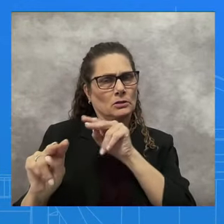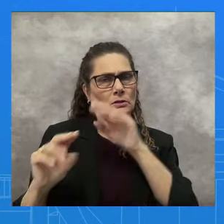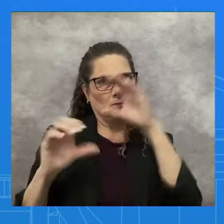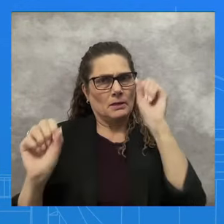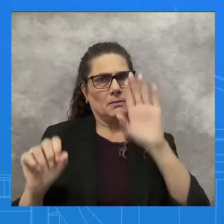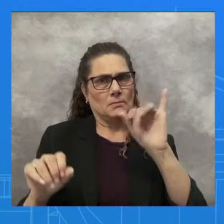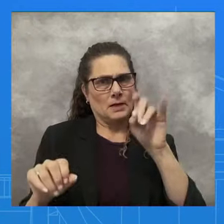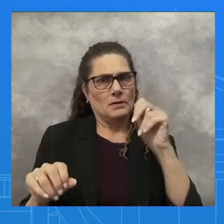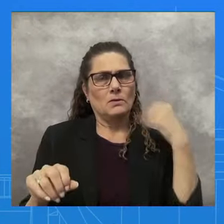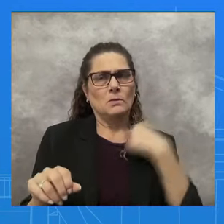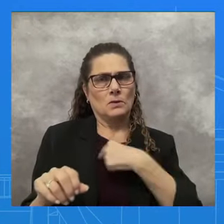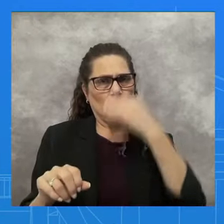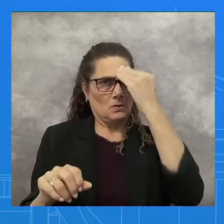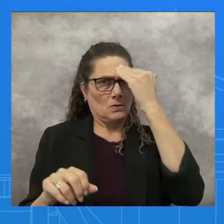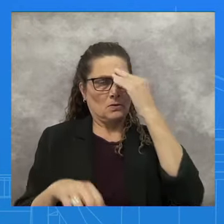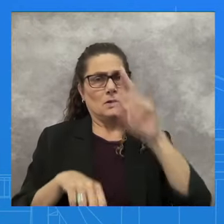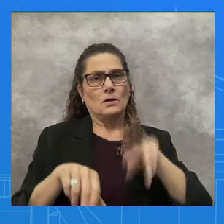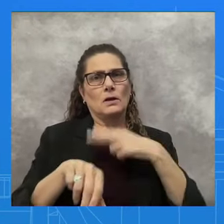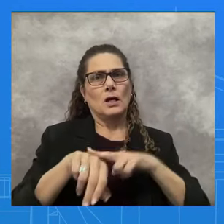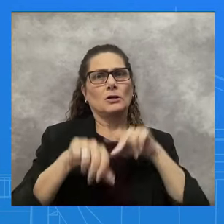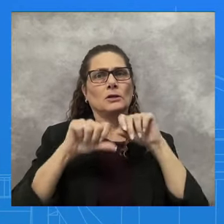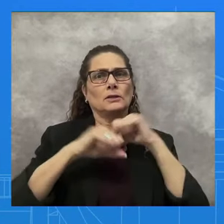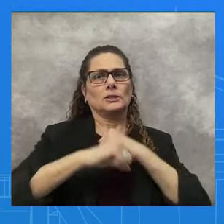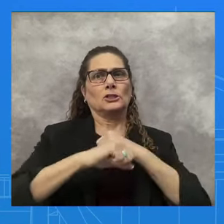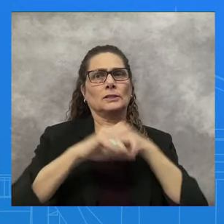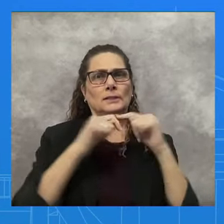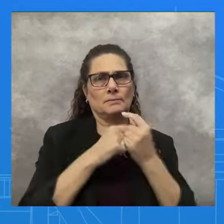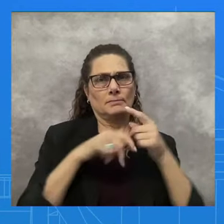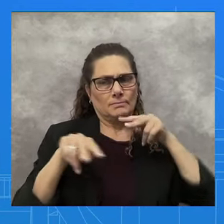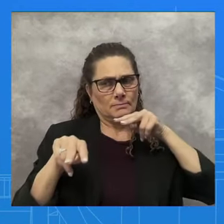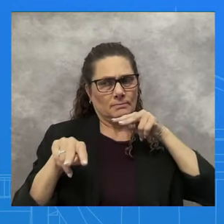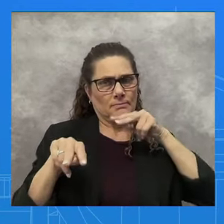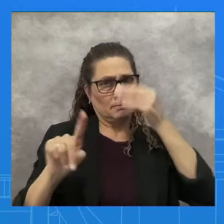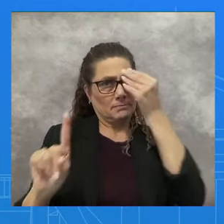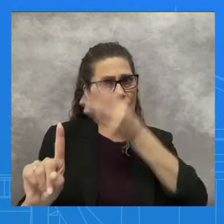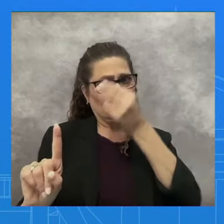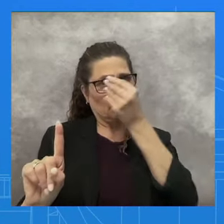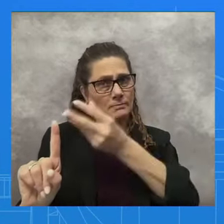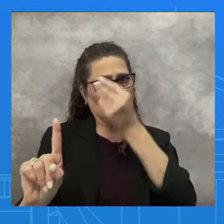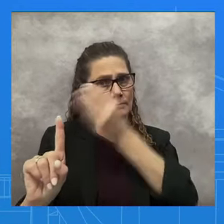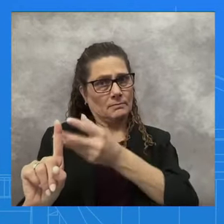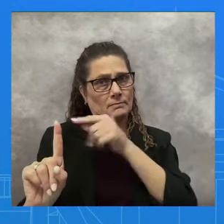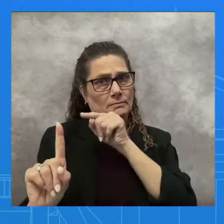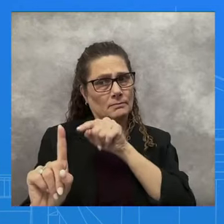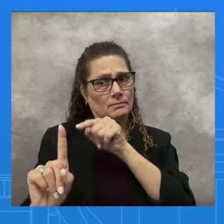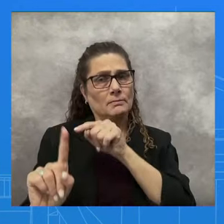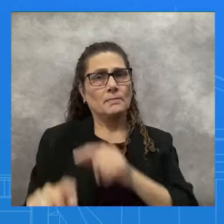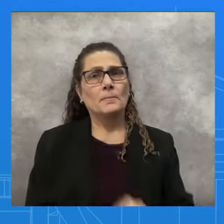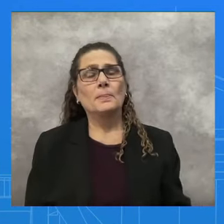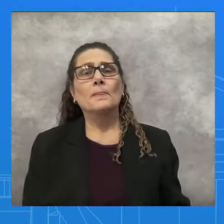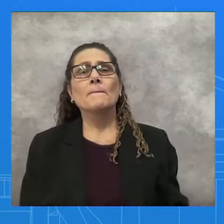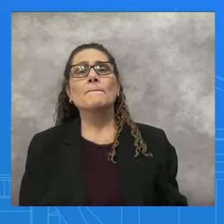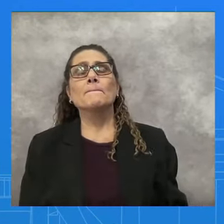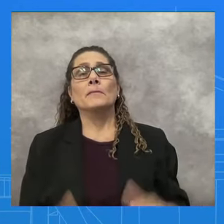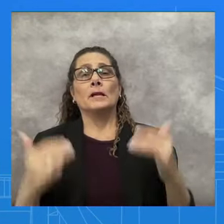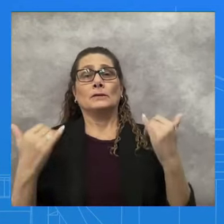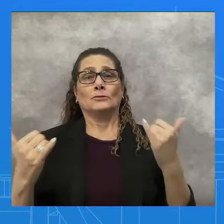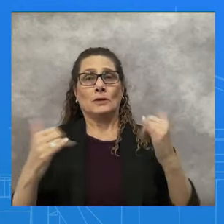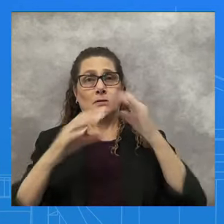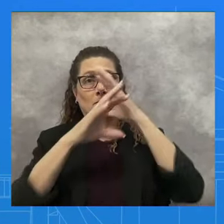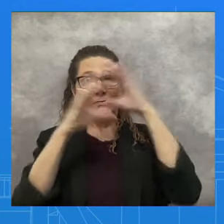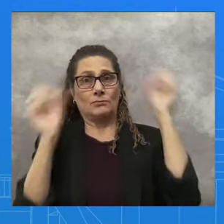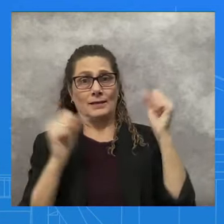security team, including today. He has directed a series of initial actions, including additional briefings to congressional leaders,